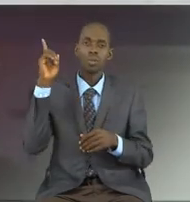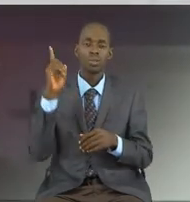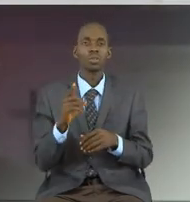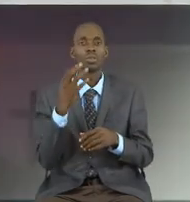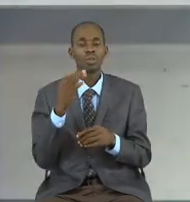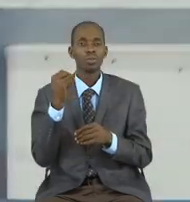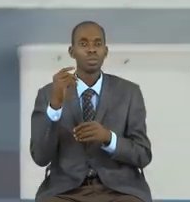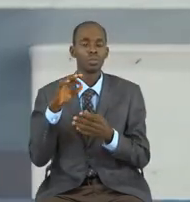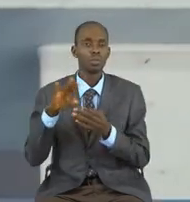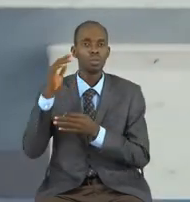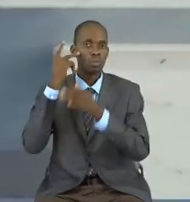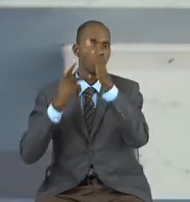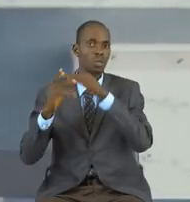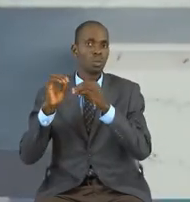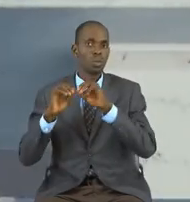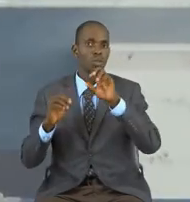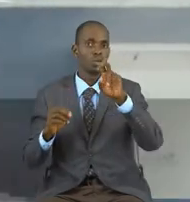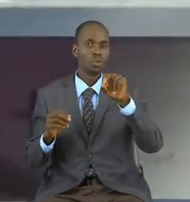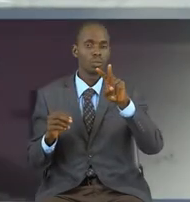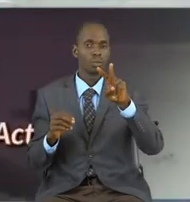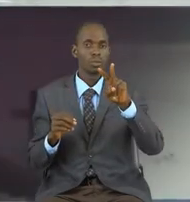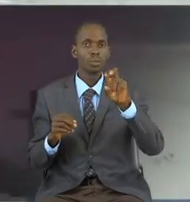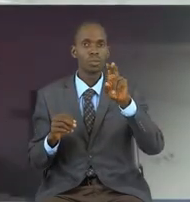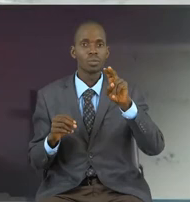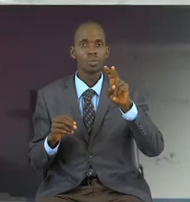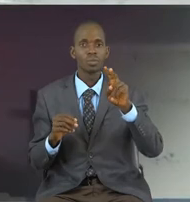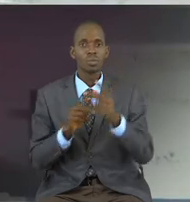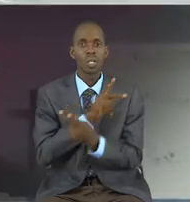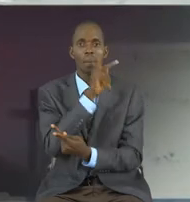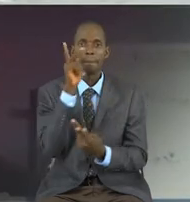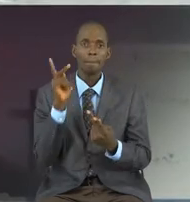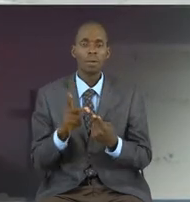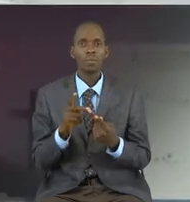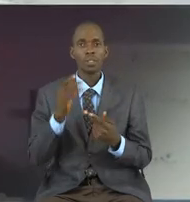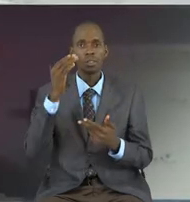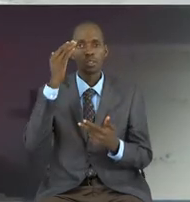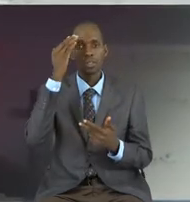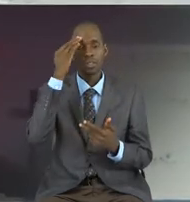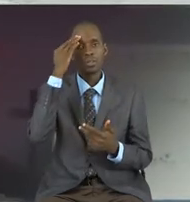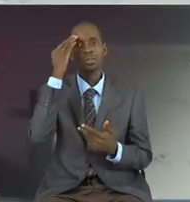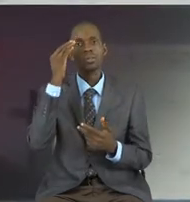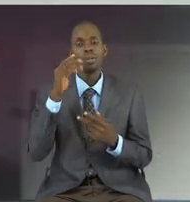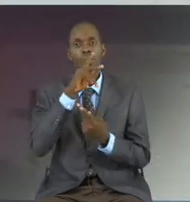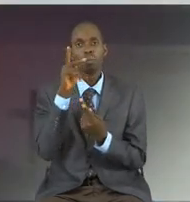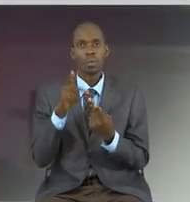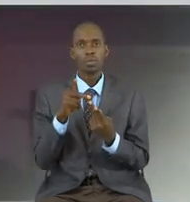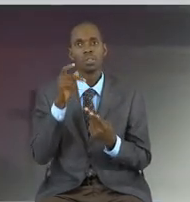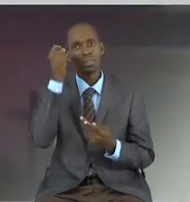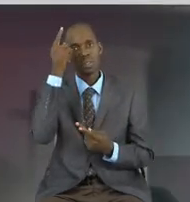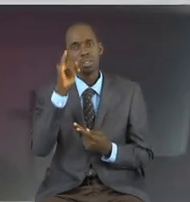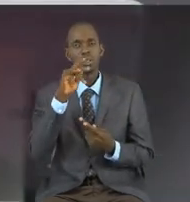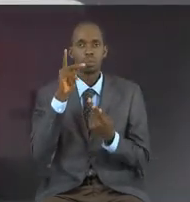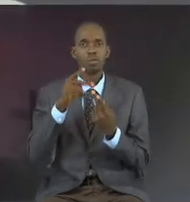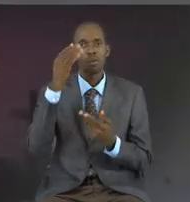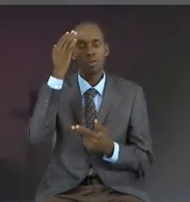perfect perception. It was on the last day, his last breath on earth, he had been filled with